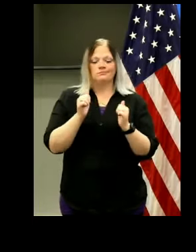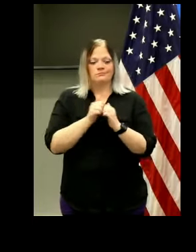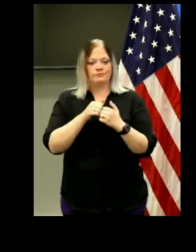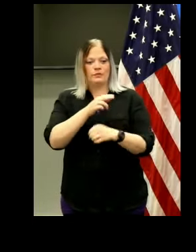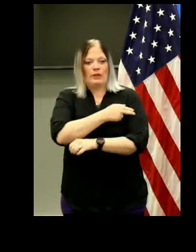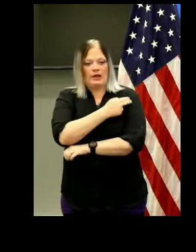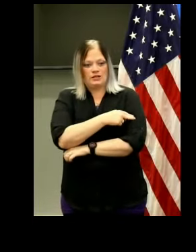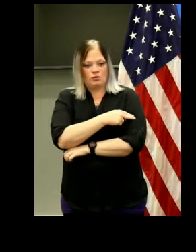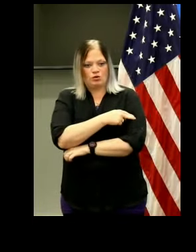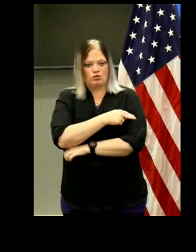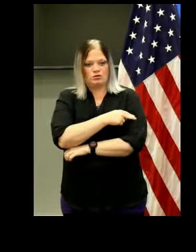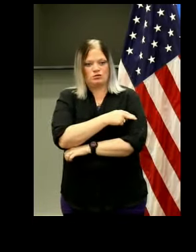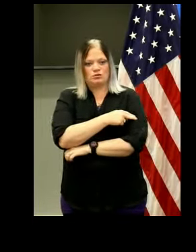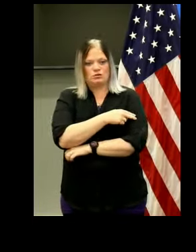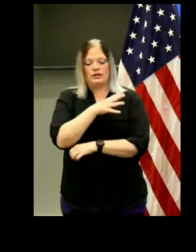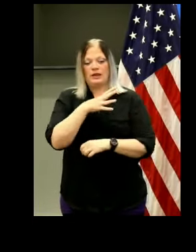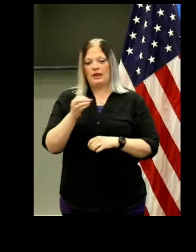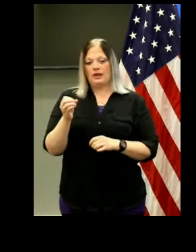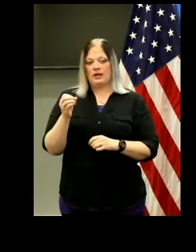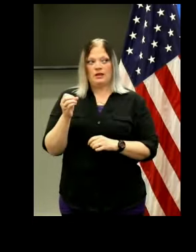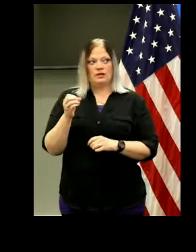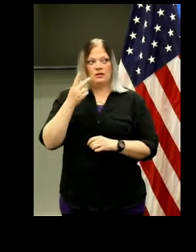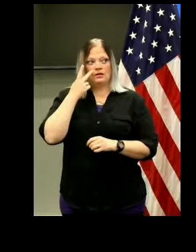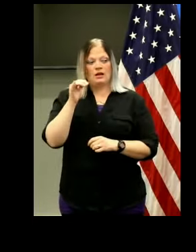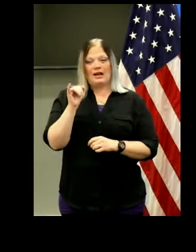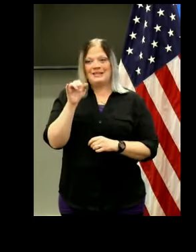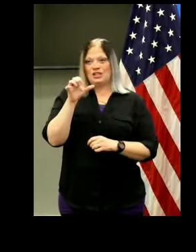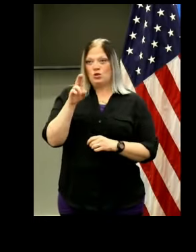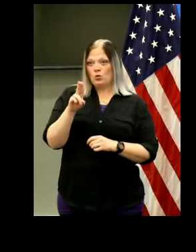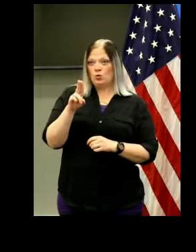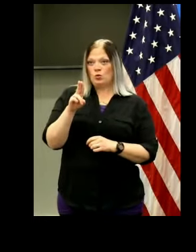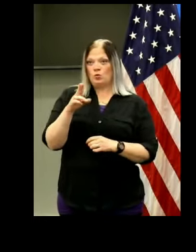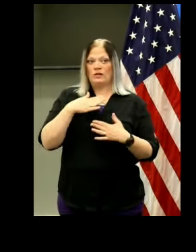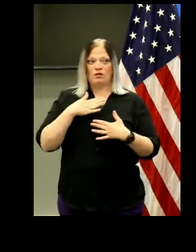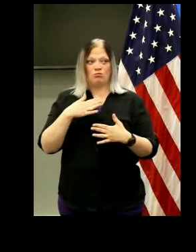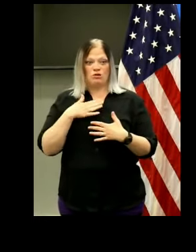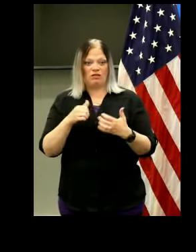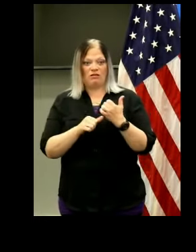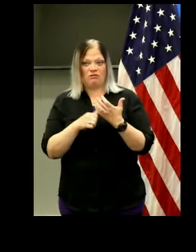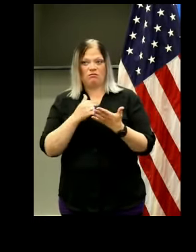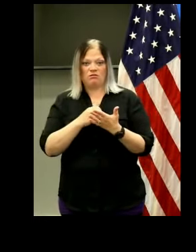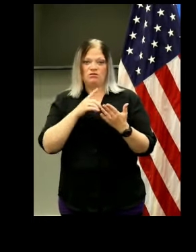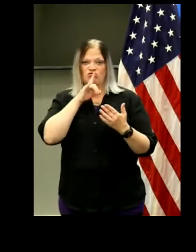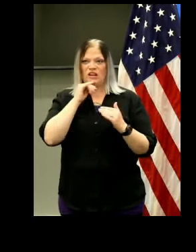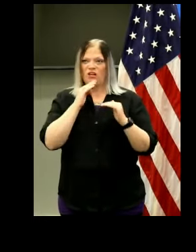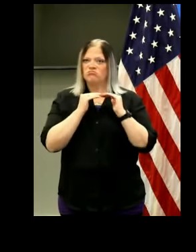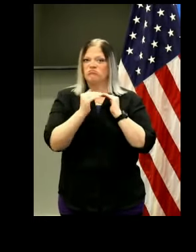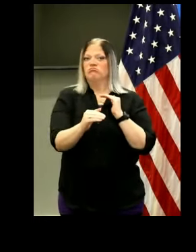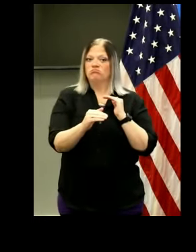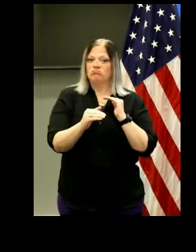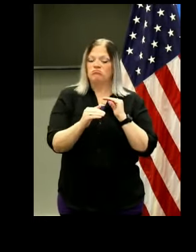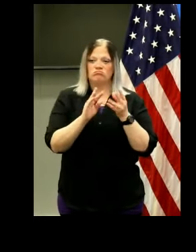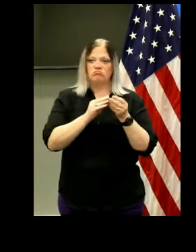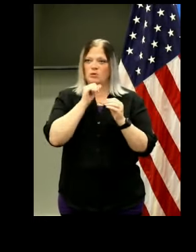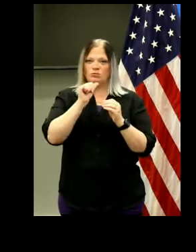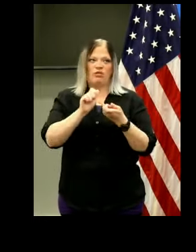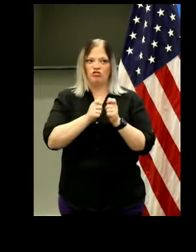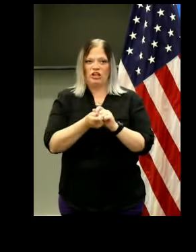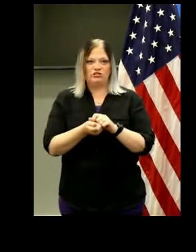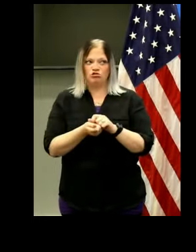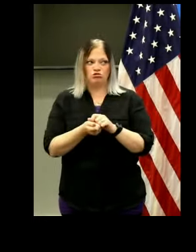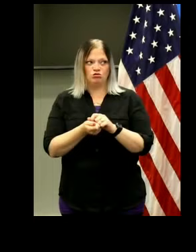to hospitalizations, and you see the ICUs and ICU airway assists have stayed pretty static. So those numbers have not